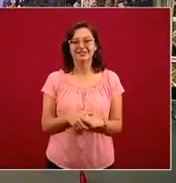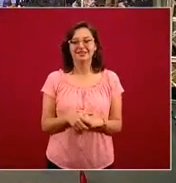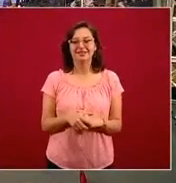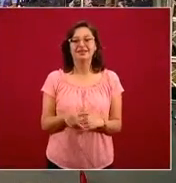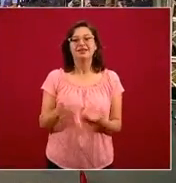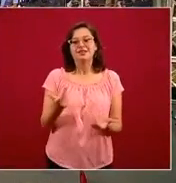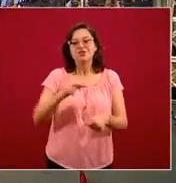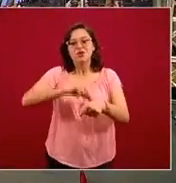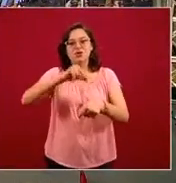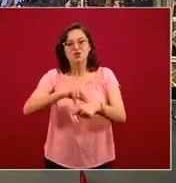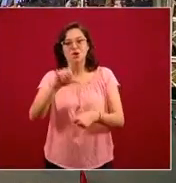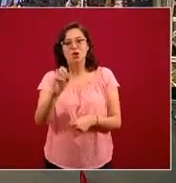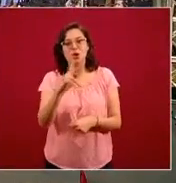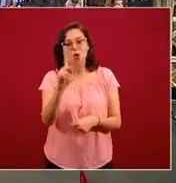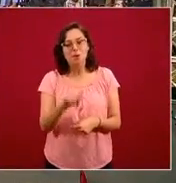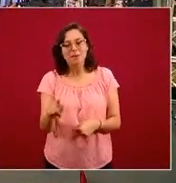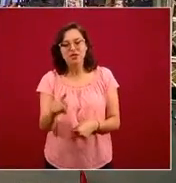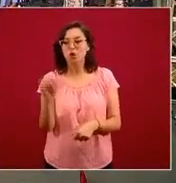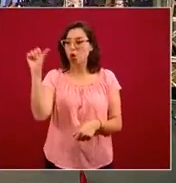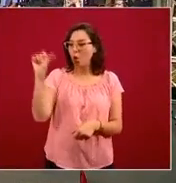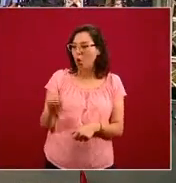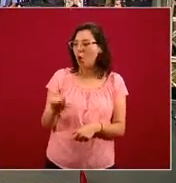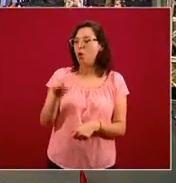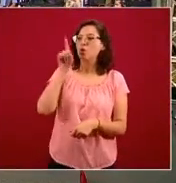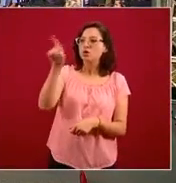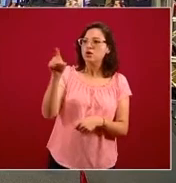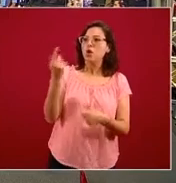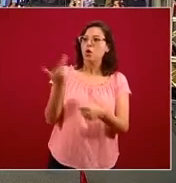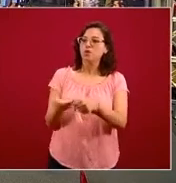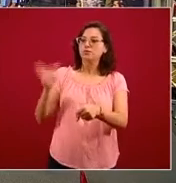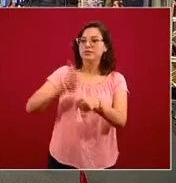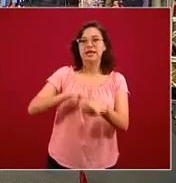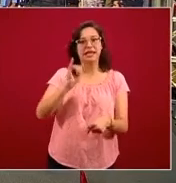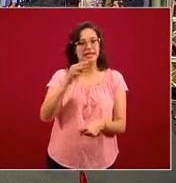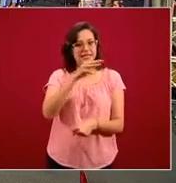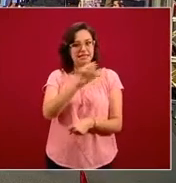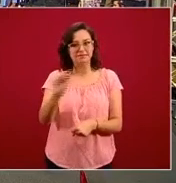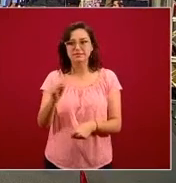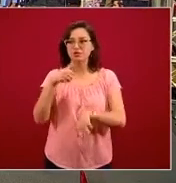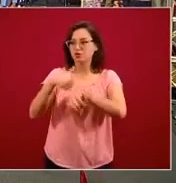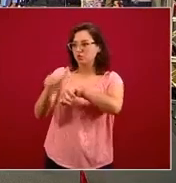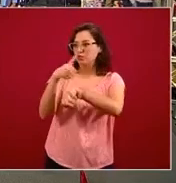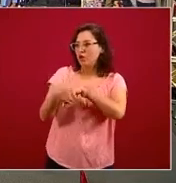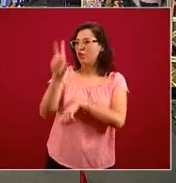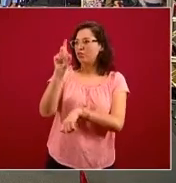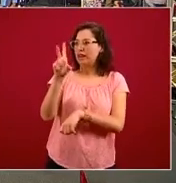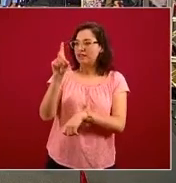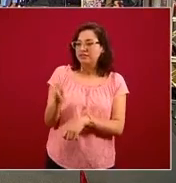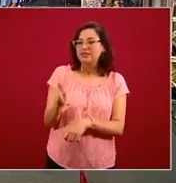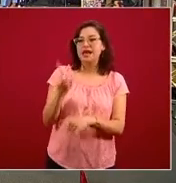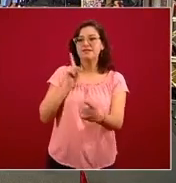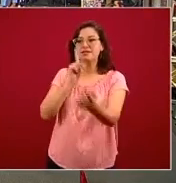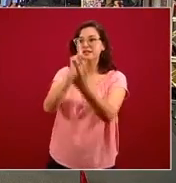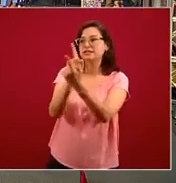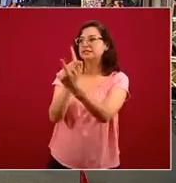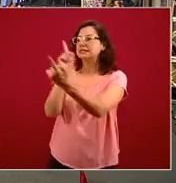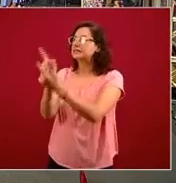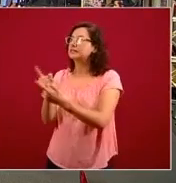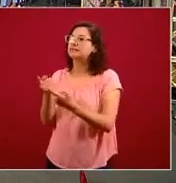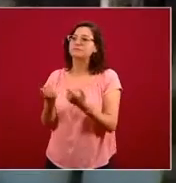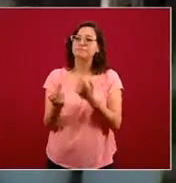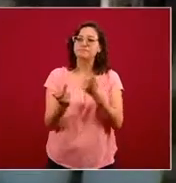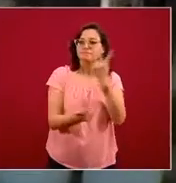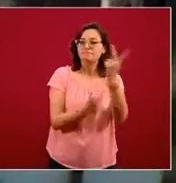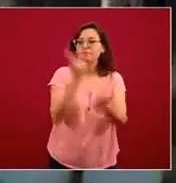Dr. Lopez Gattel, now we have some testimonials from one of the EAMS hospitals, EAMS